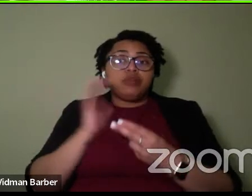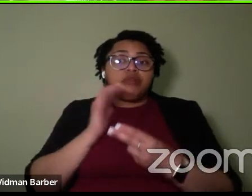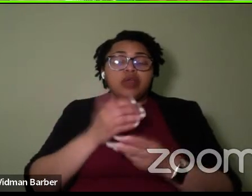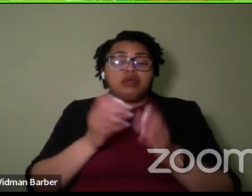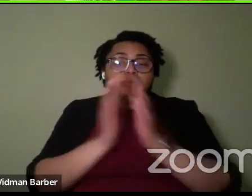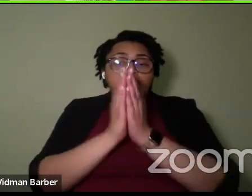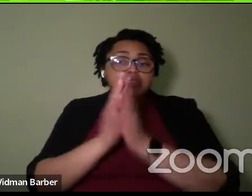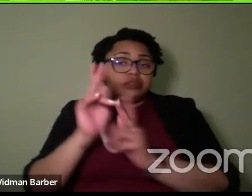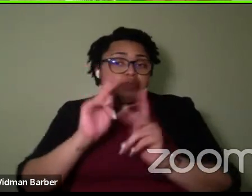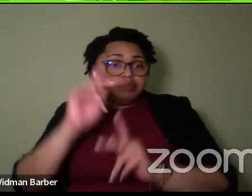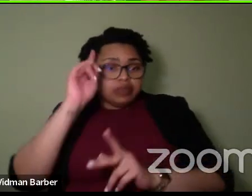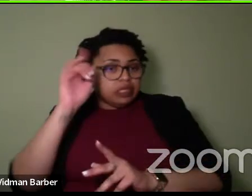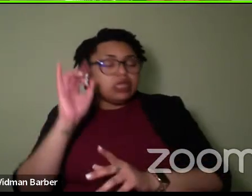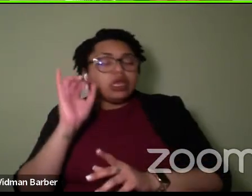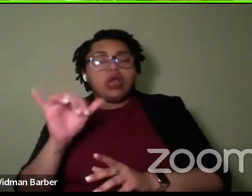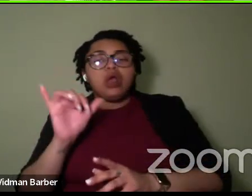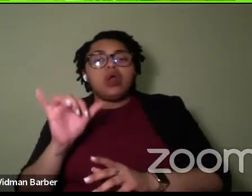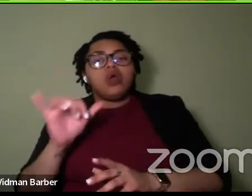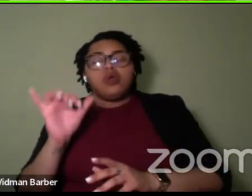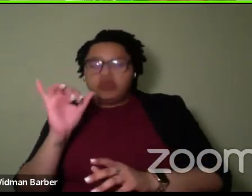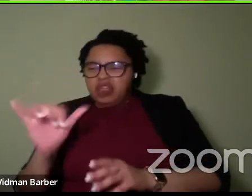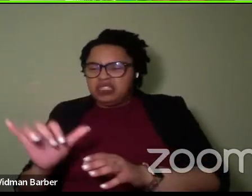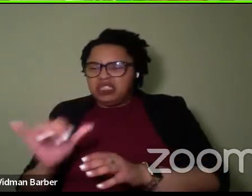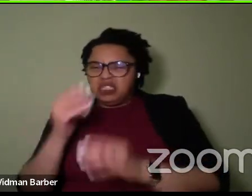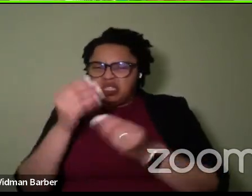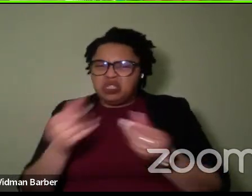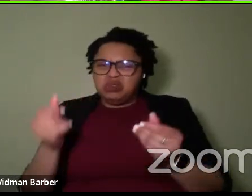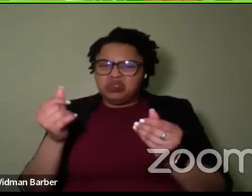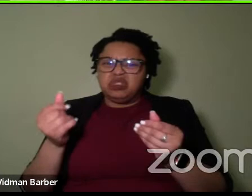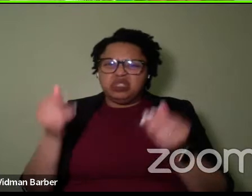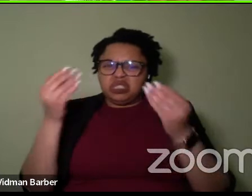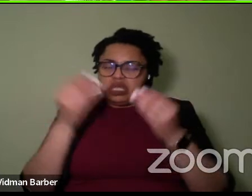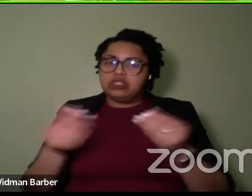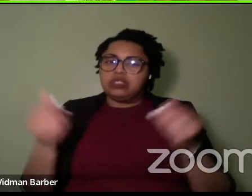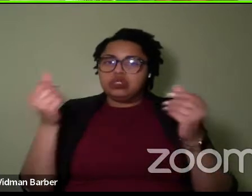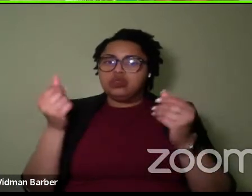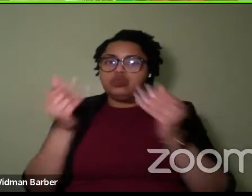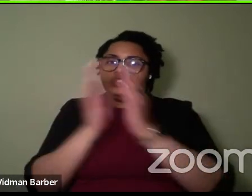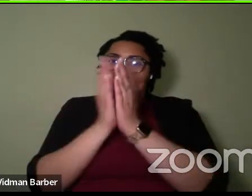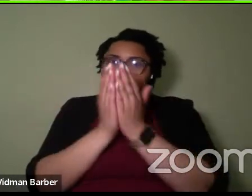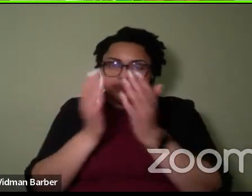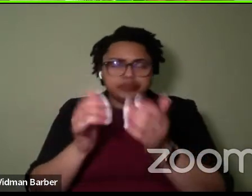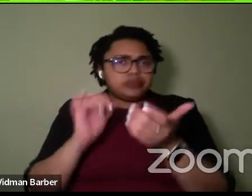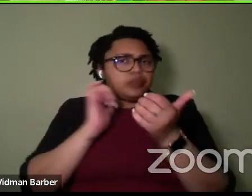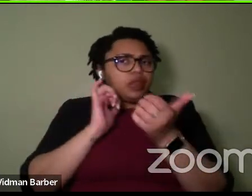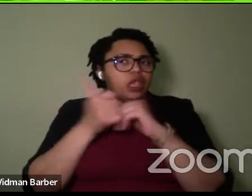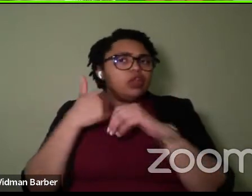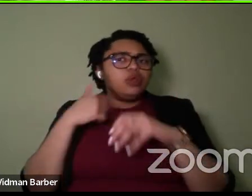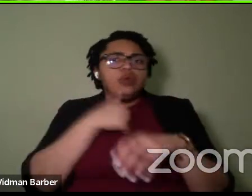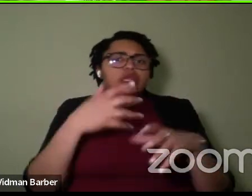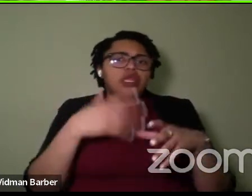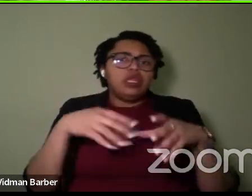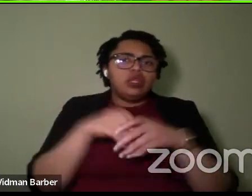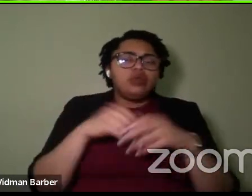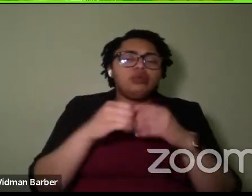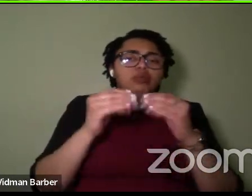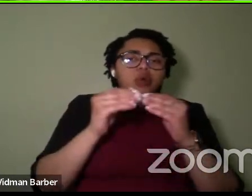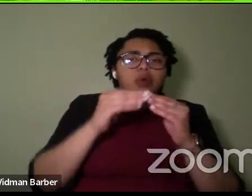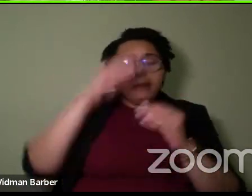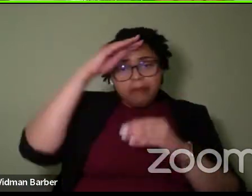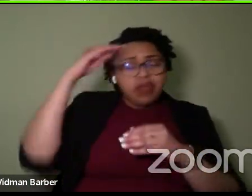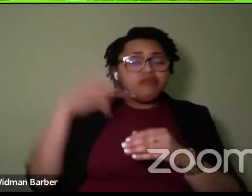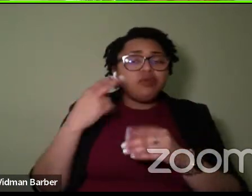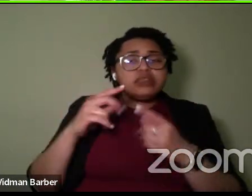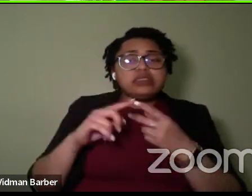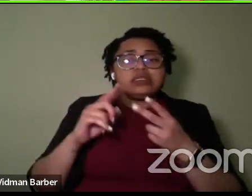that it's a solutions menu, right? Like, how do we include more Black voices? How do we use Indigenous science to heal our planets? And I think that kind